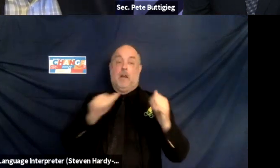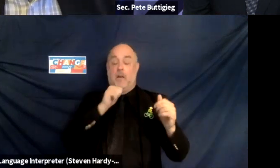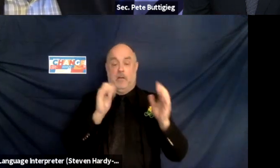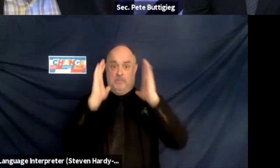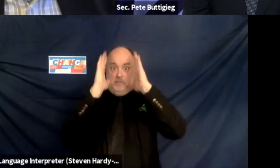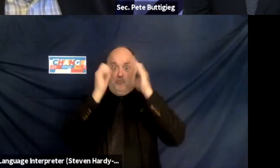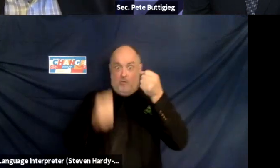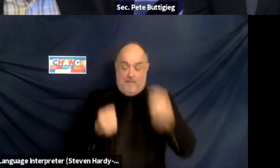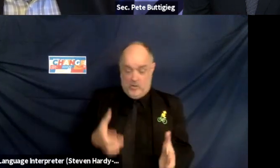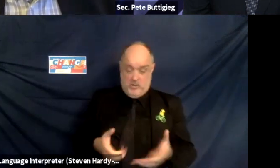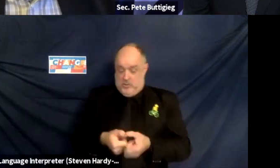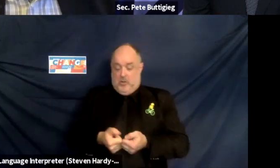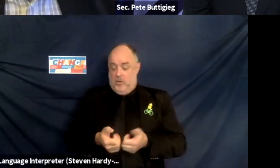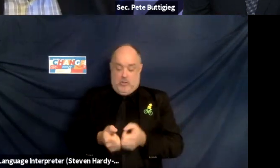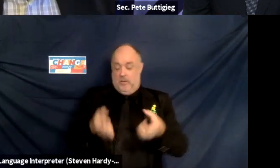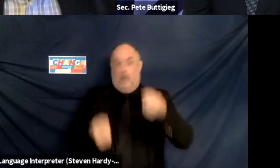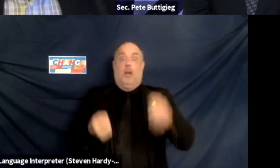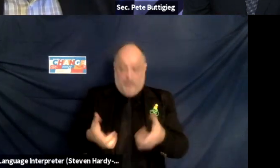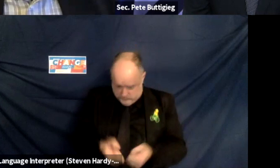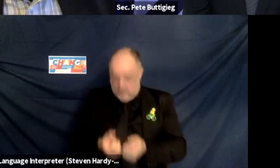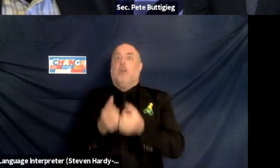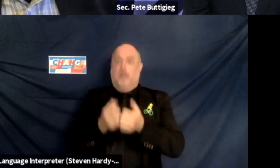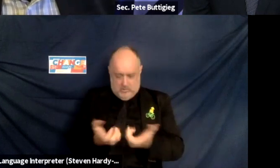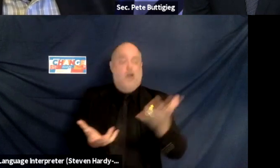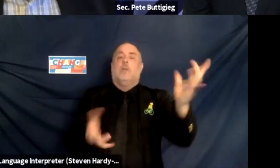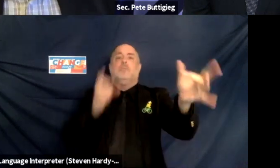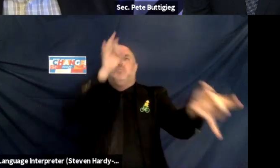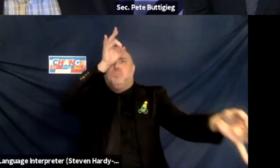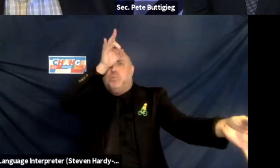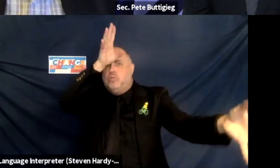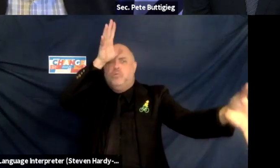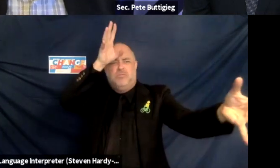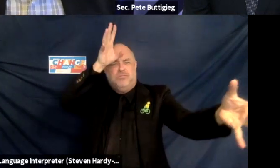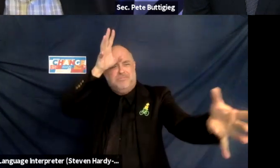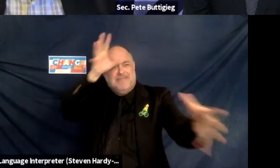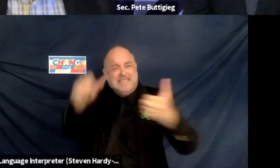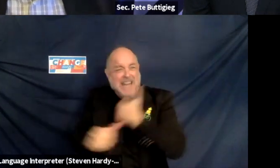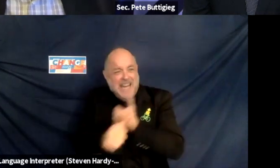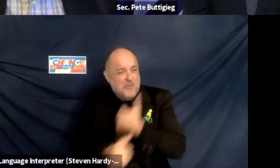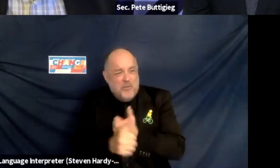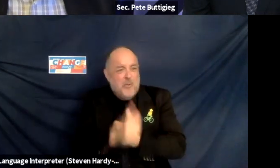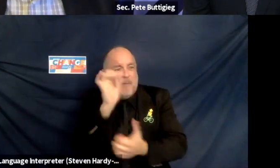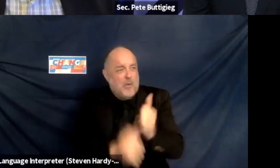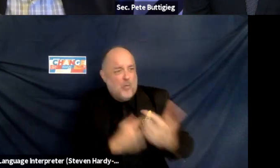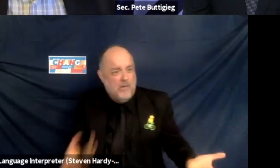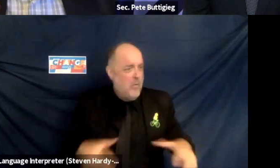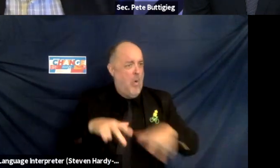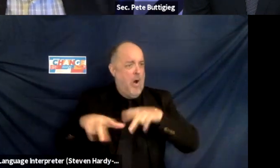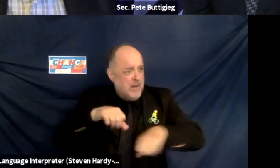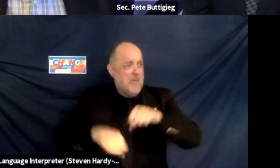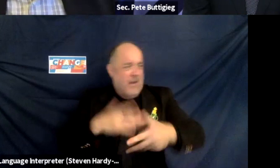right now to bicyclists and pedestrians and other vulnerable users. So where do you see the balance between enforcement,